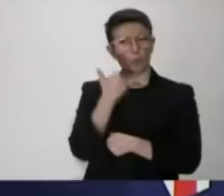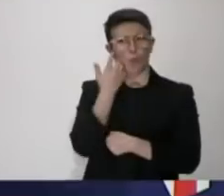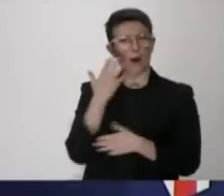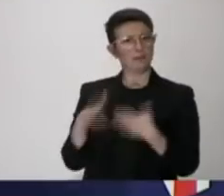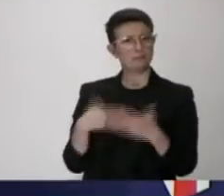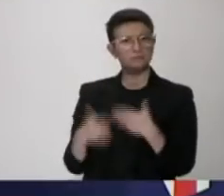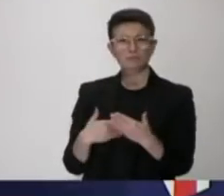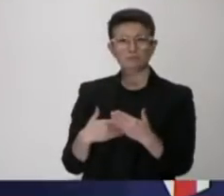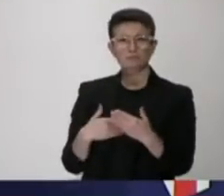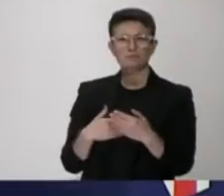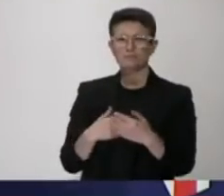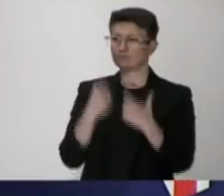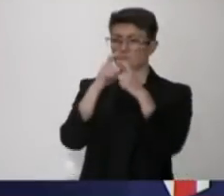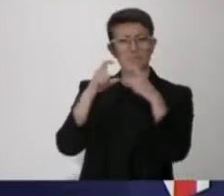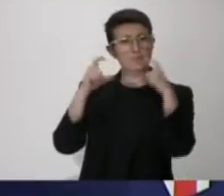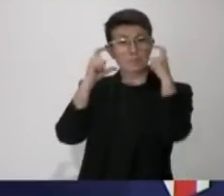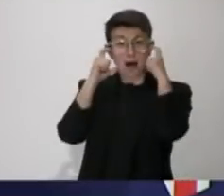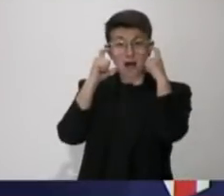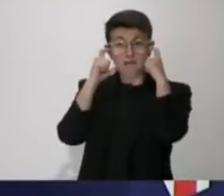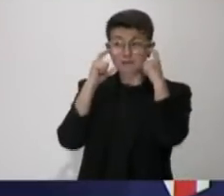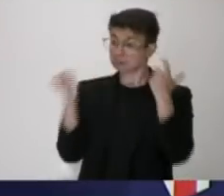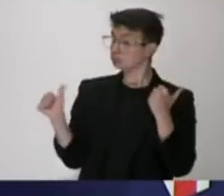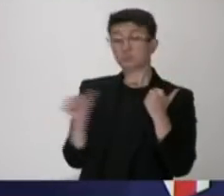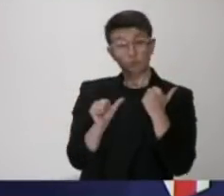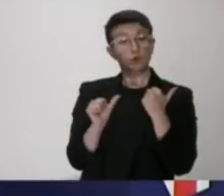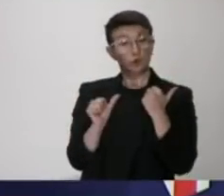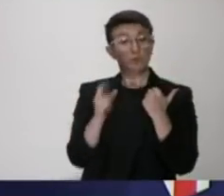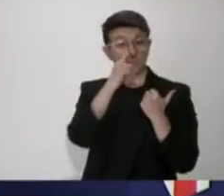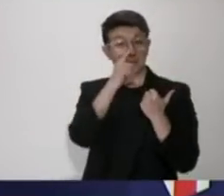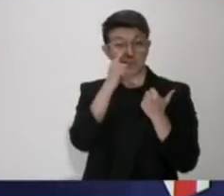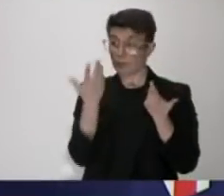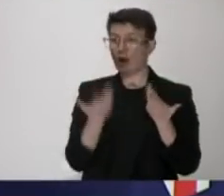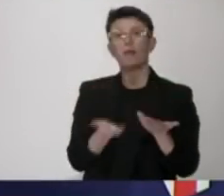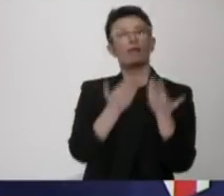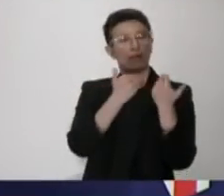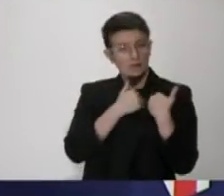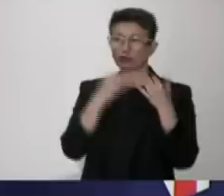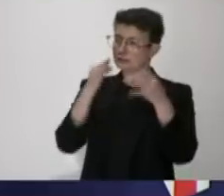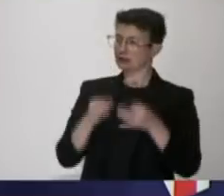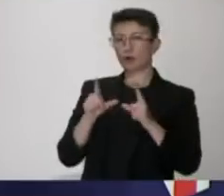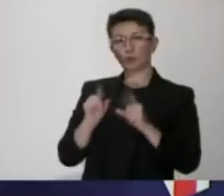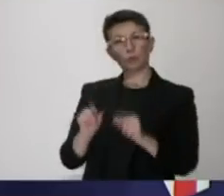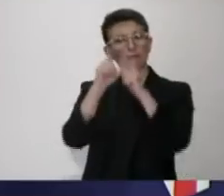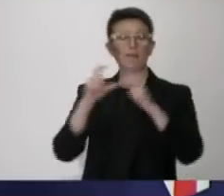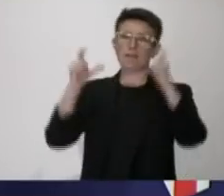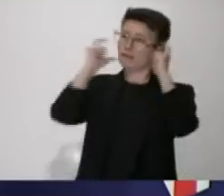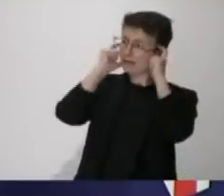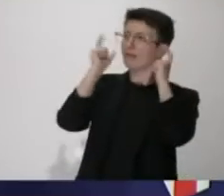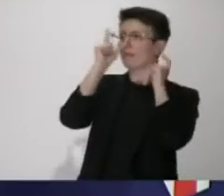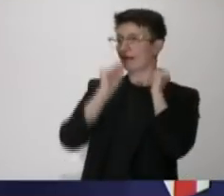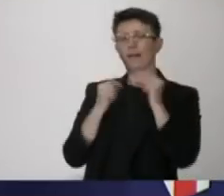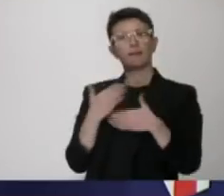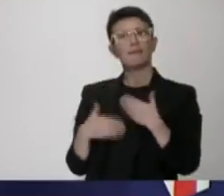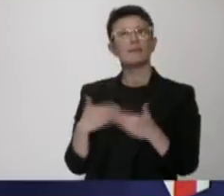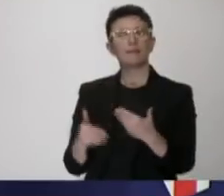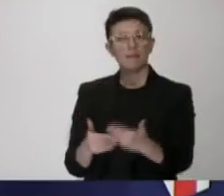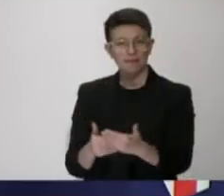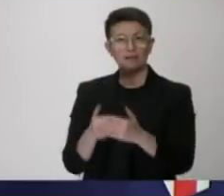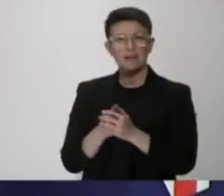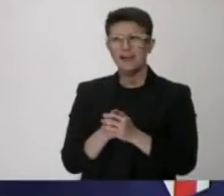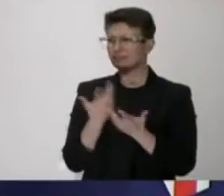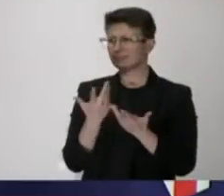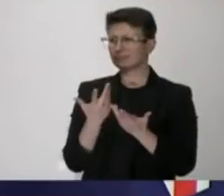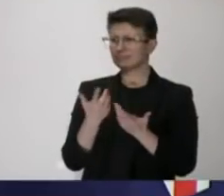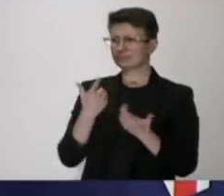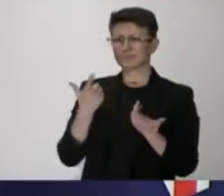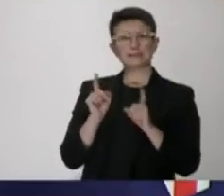wearing masks, you can see that people are taking on that idea more often, and people being, careful about not going out when they're sick, for example. They're